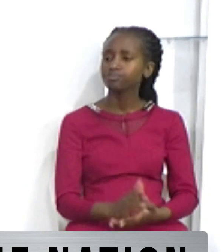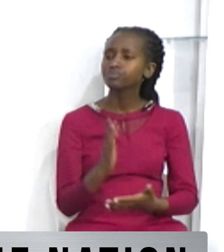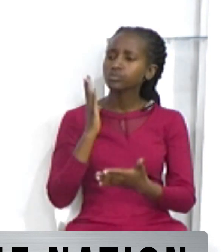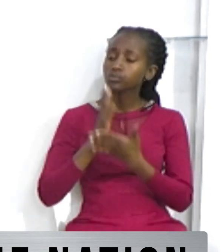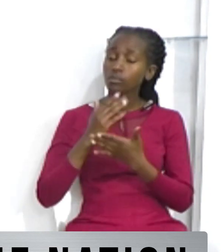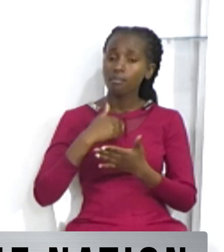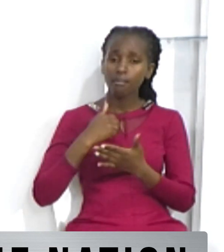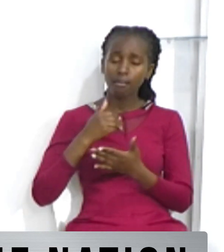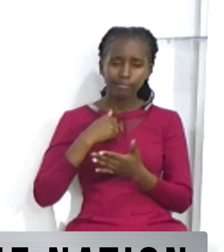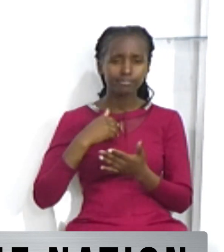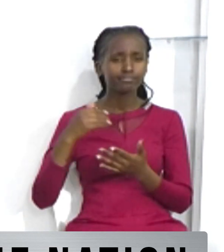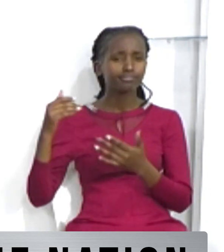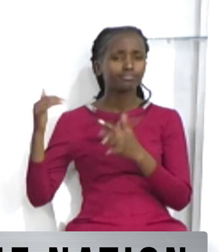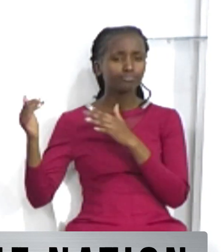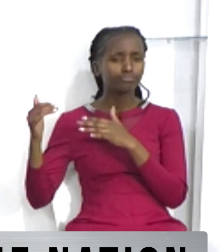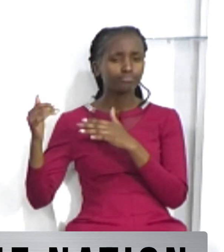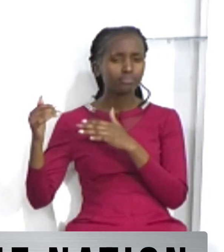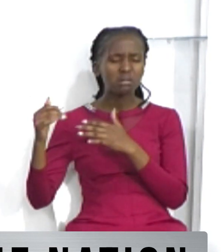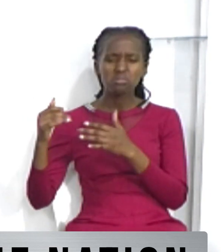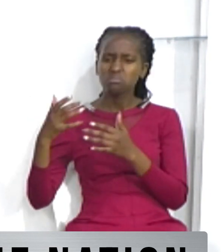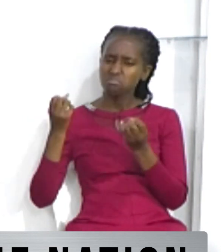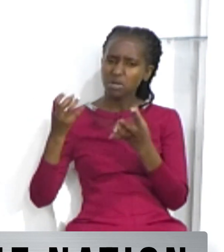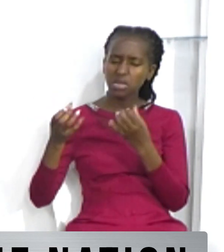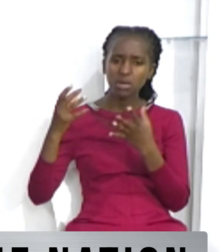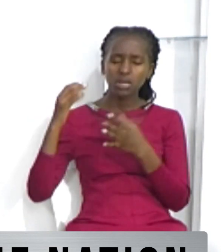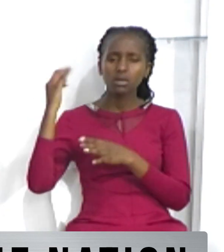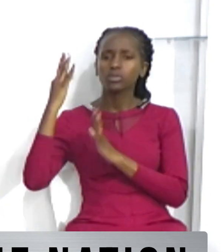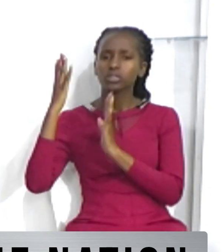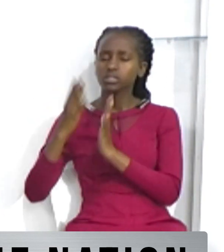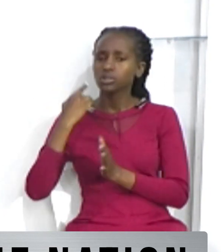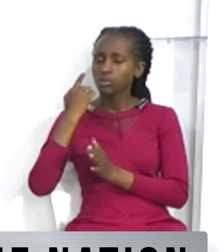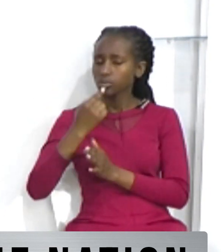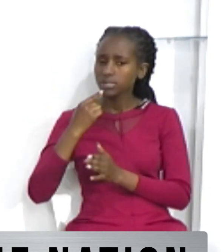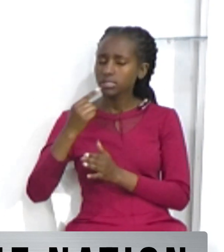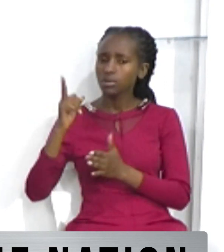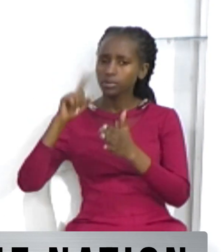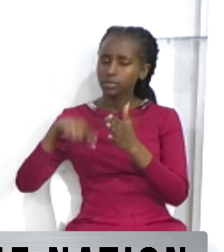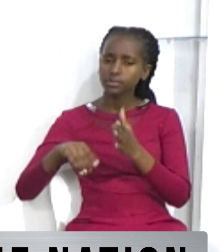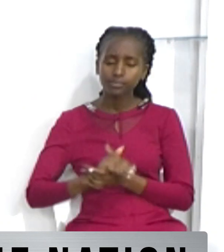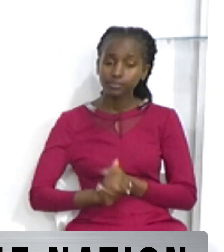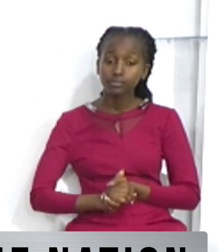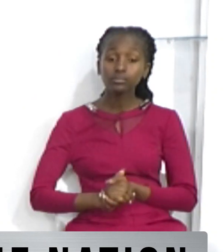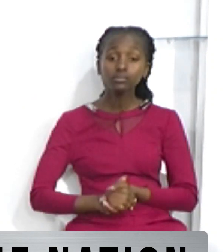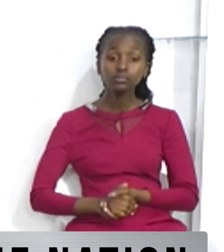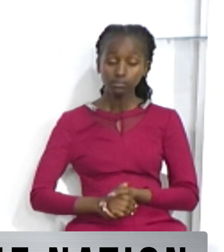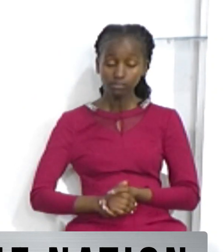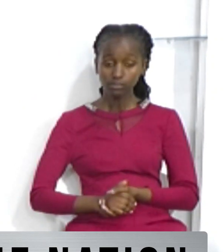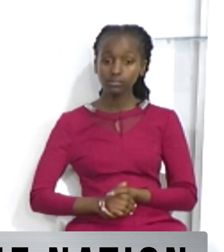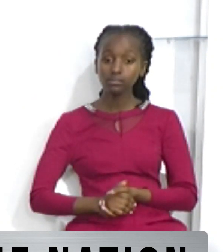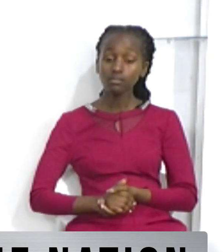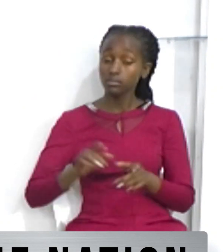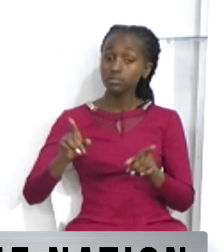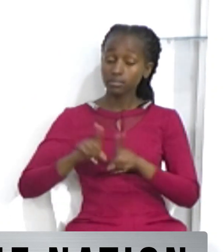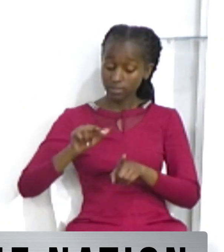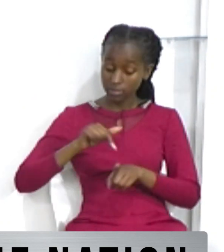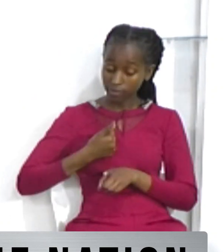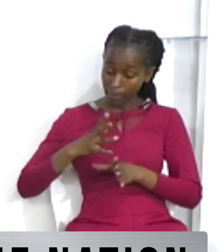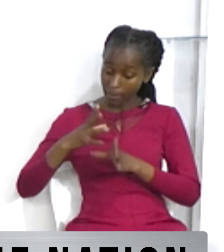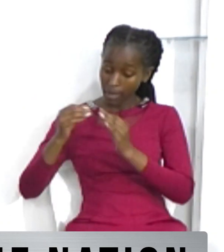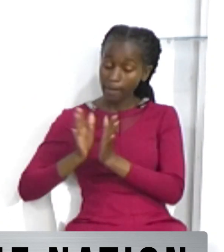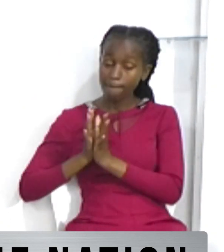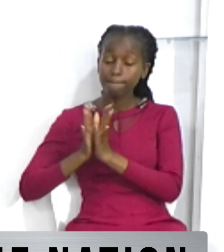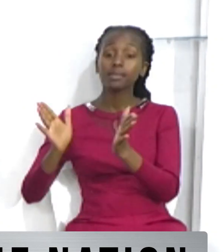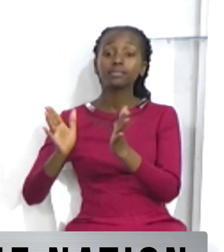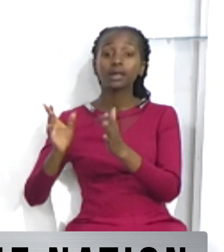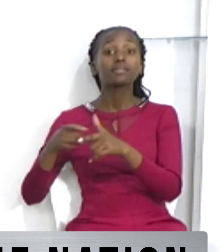several politicians, including the one I've mentioned, because for him, he has gone public. Yes. He has been on